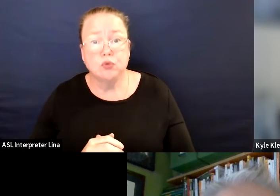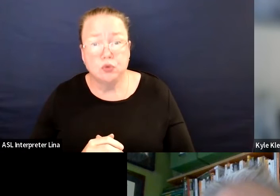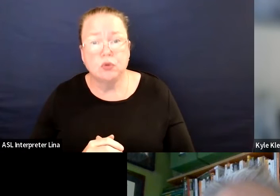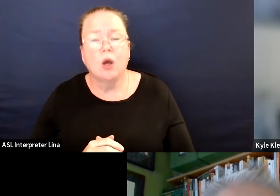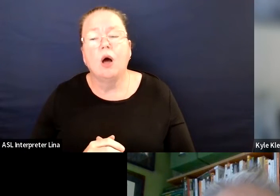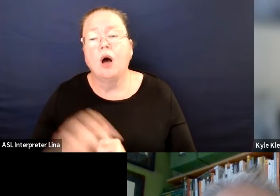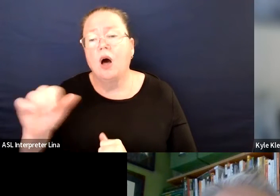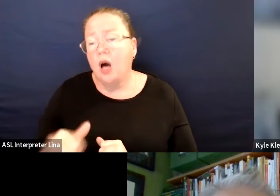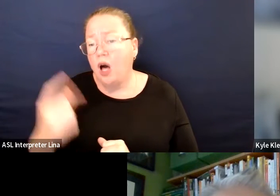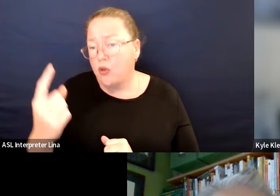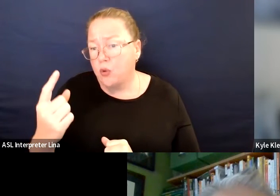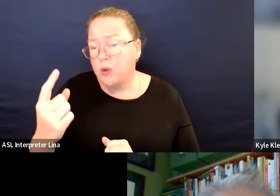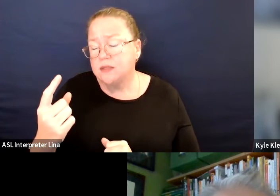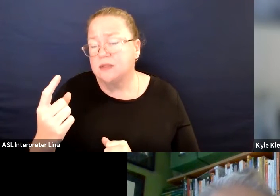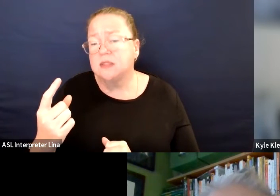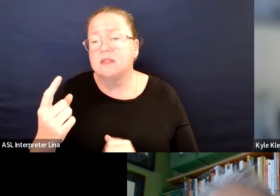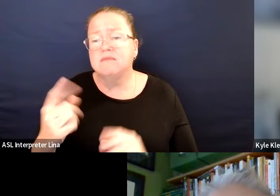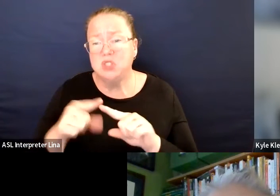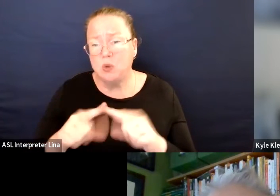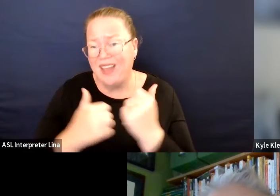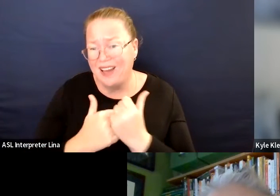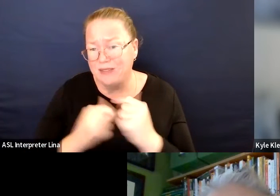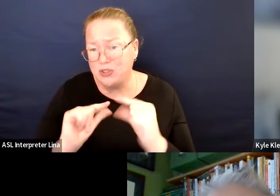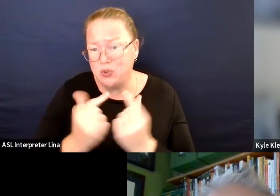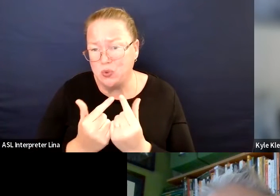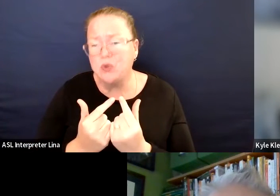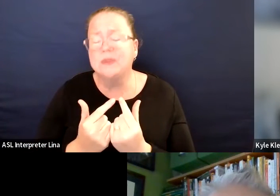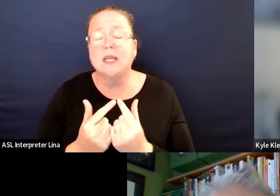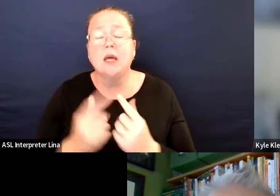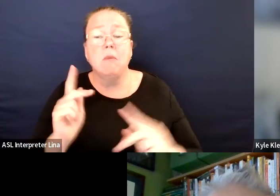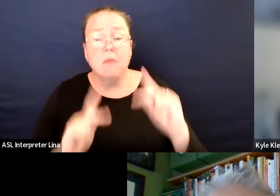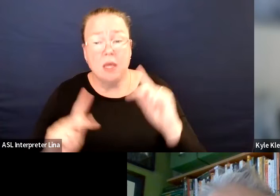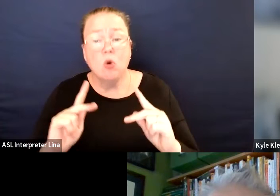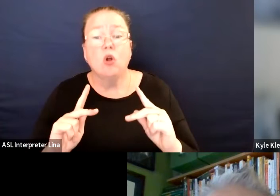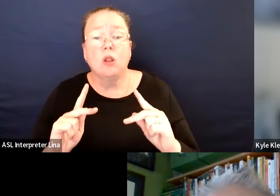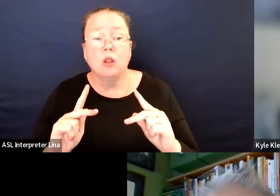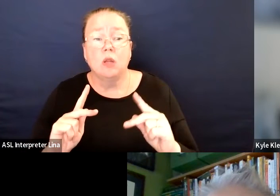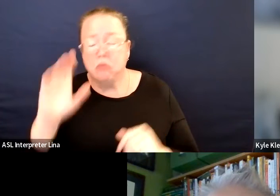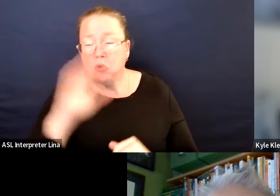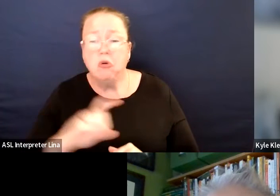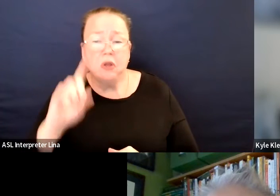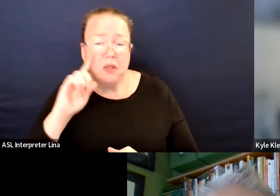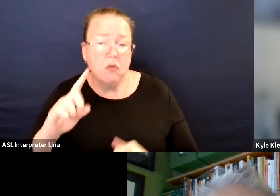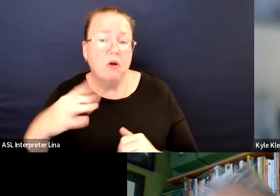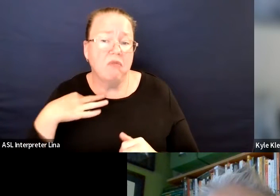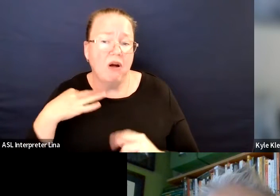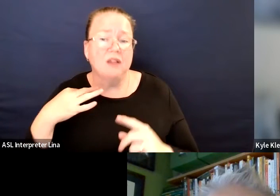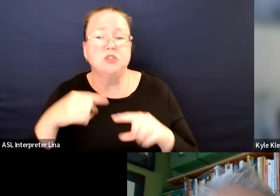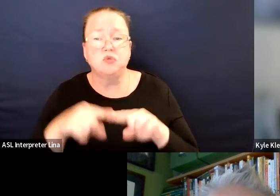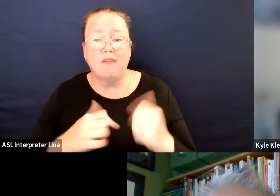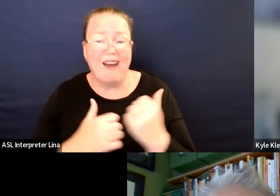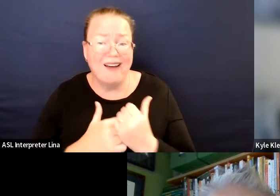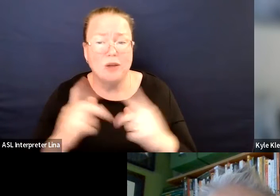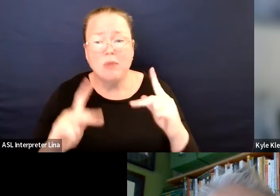Other ones we look for in advocacy groups, individuals we're working for, volunteers in advocacy, that persons